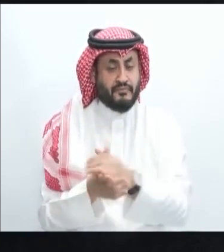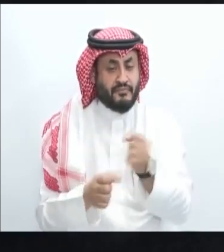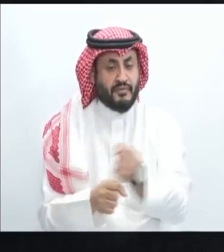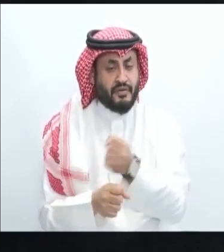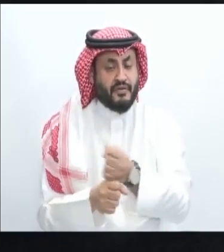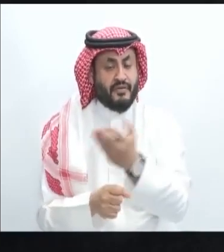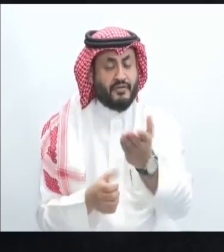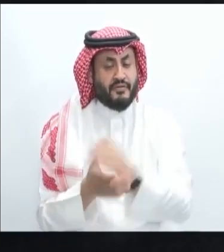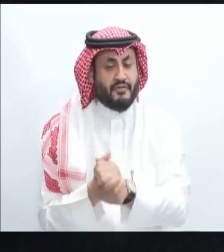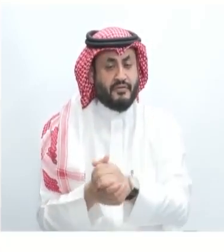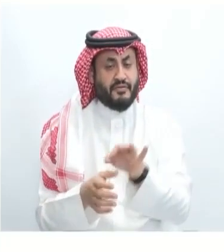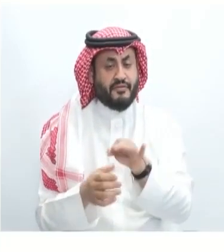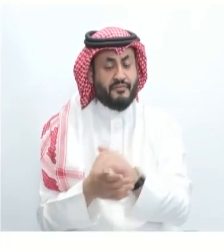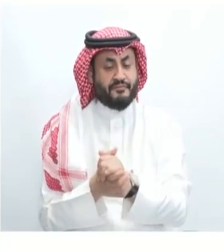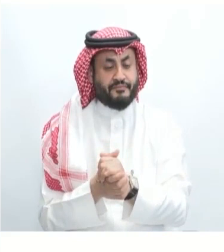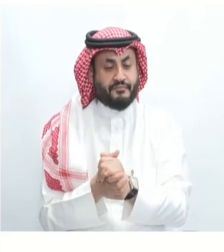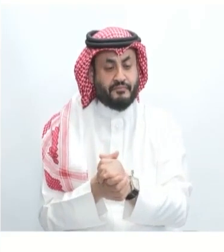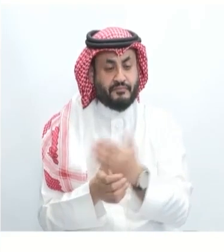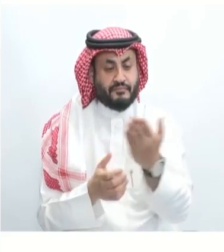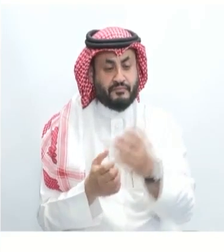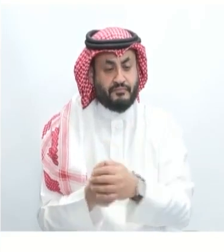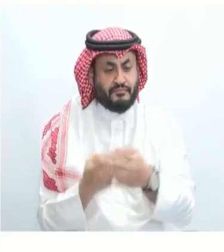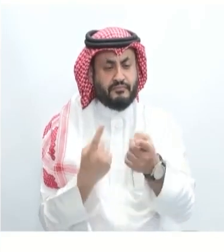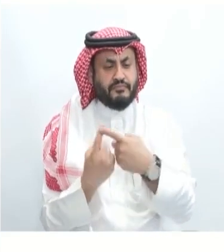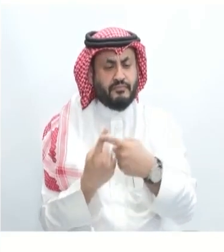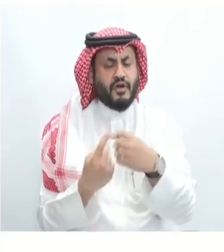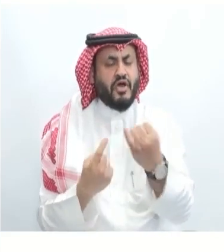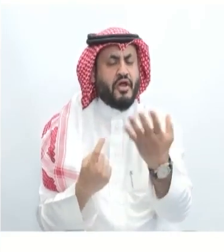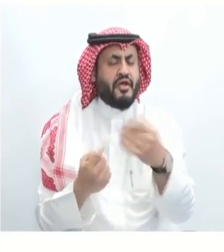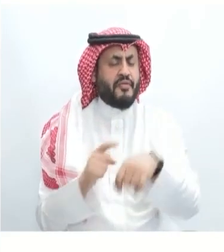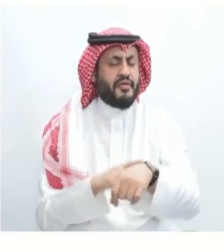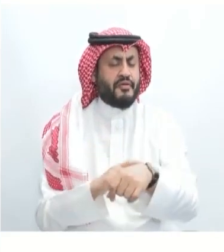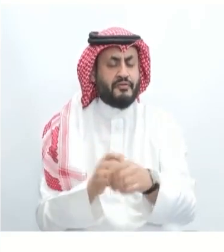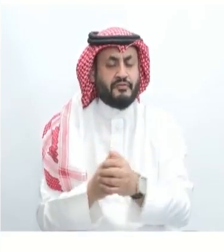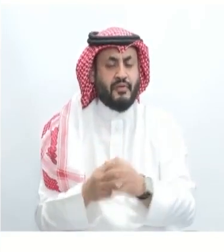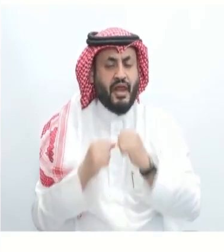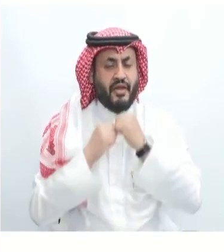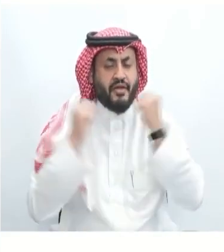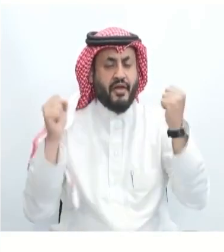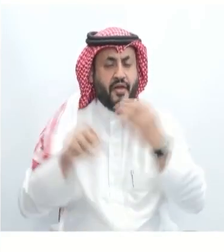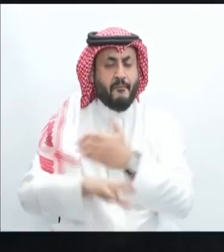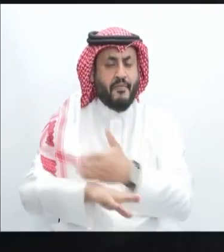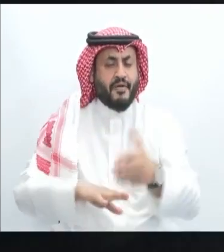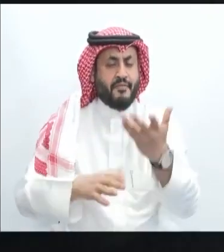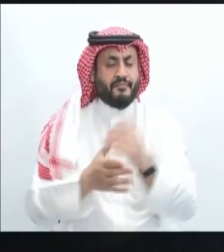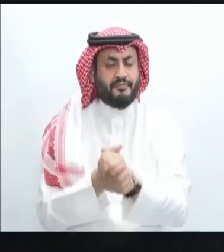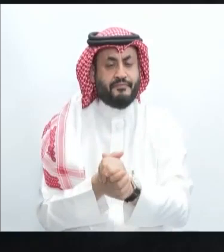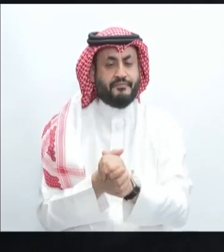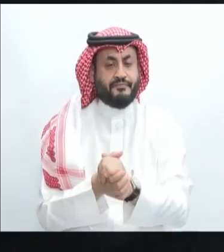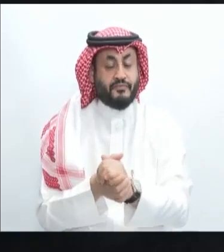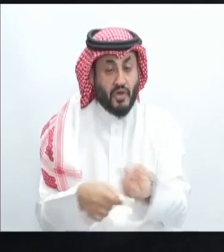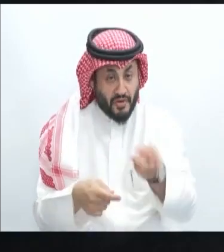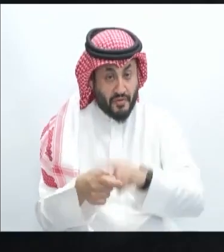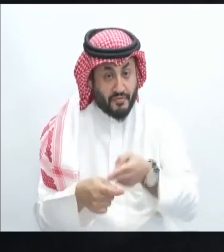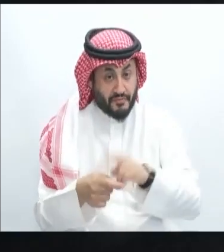activities and decide. So tell me, how many times do you get up early? Do you